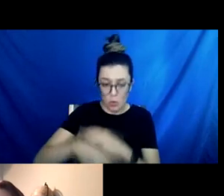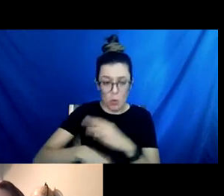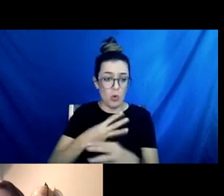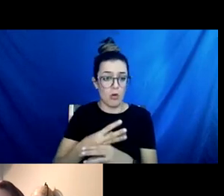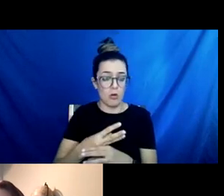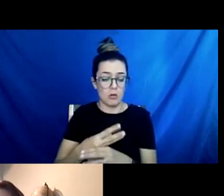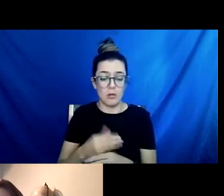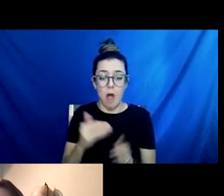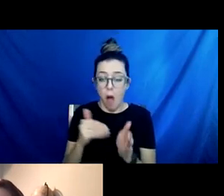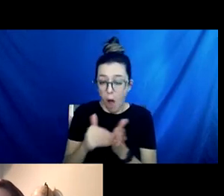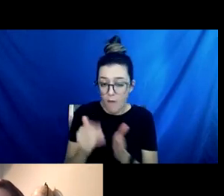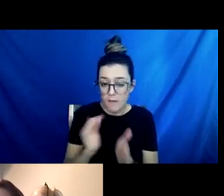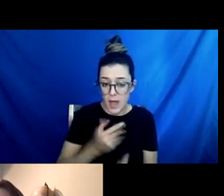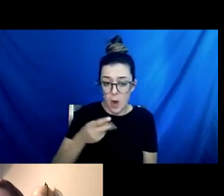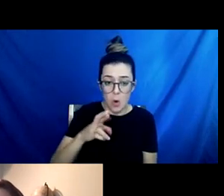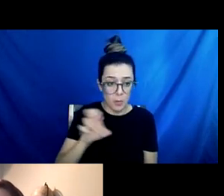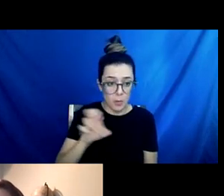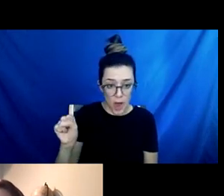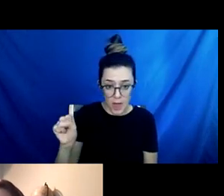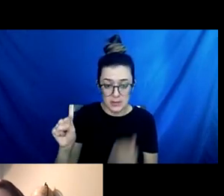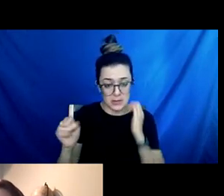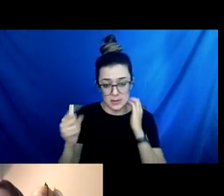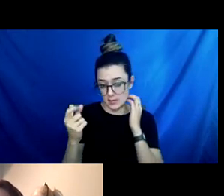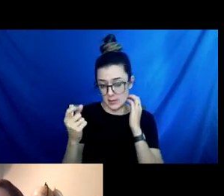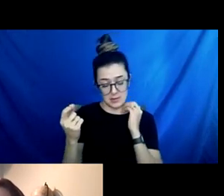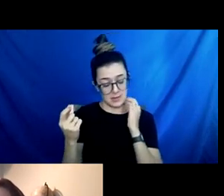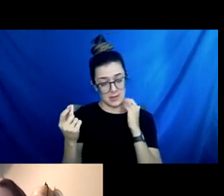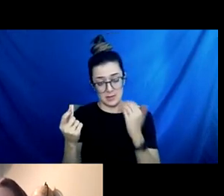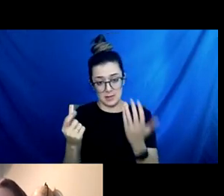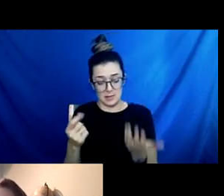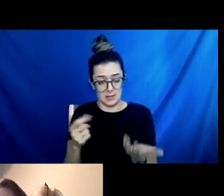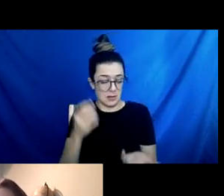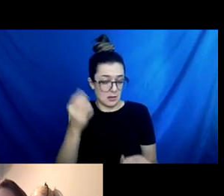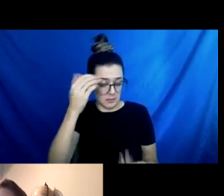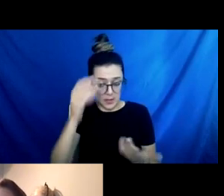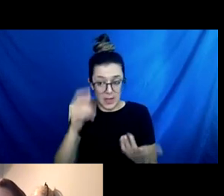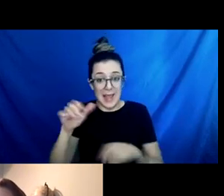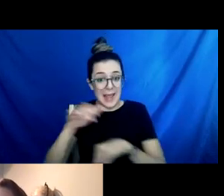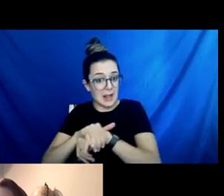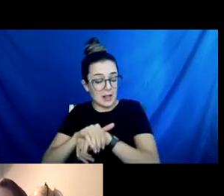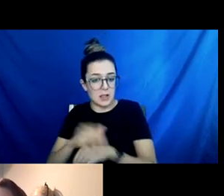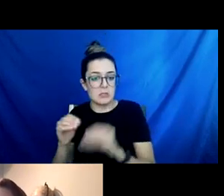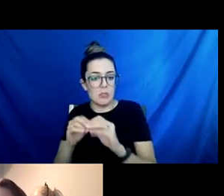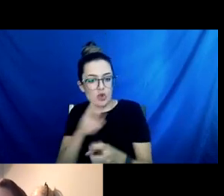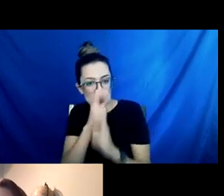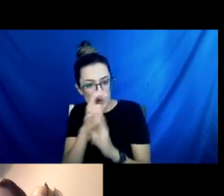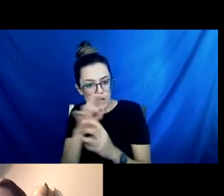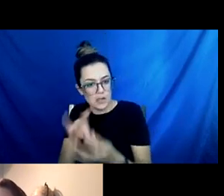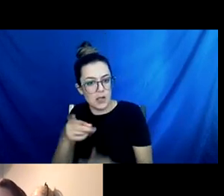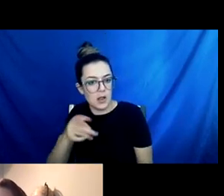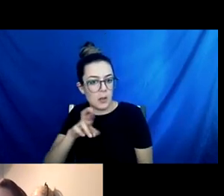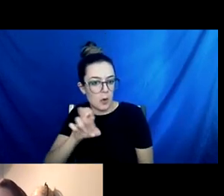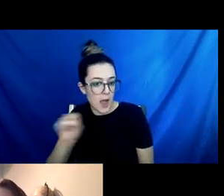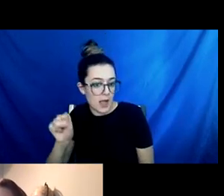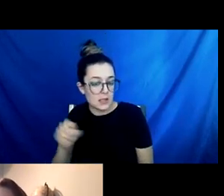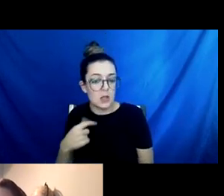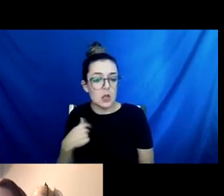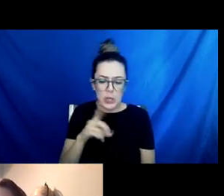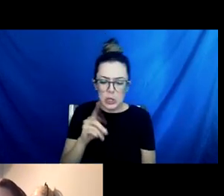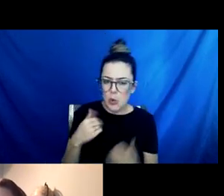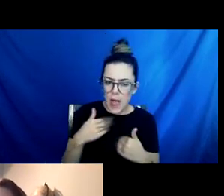When you're working internationally in a dangerous place, or even in a place that's just very foreign to you and you don't speak the language, you can hire what's called a fixer.